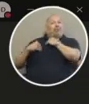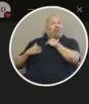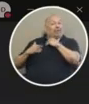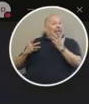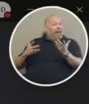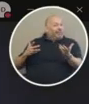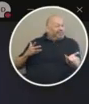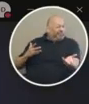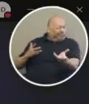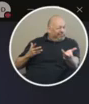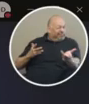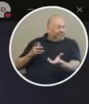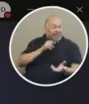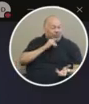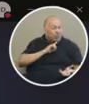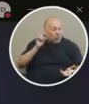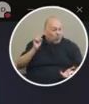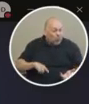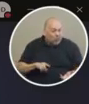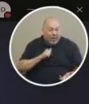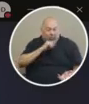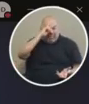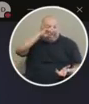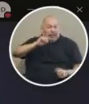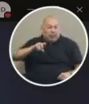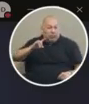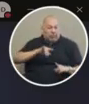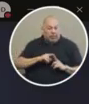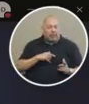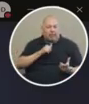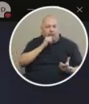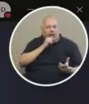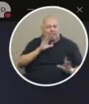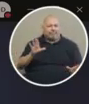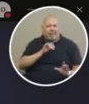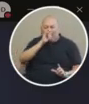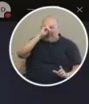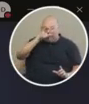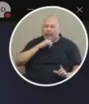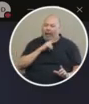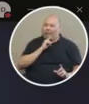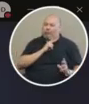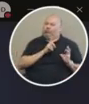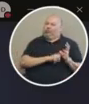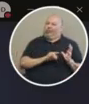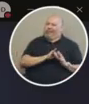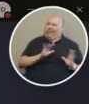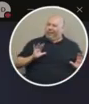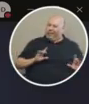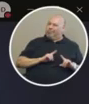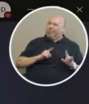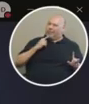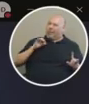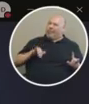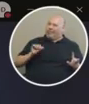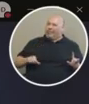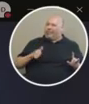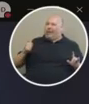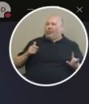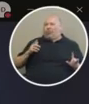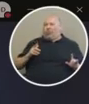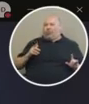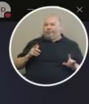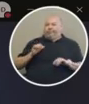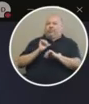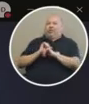system. I don't believe we could dictate that from a private company, a private physician. I'd have to look into it, but like I said, that's just another